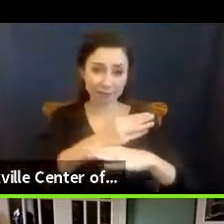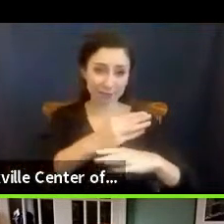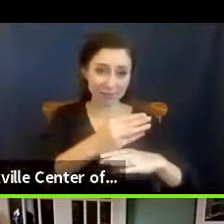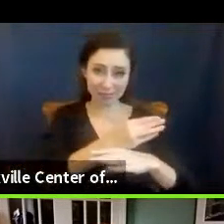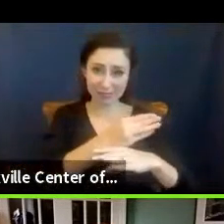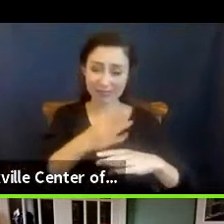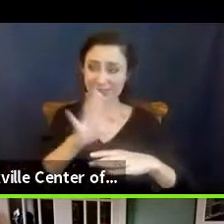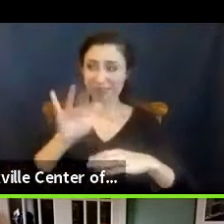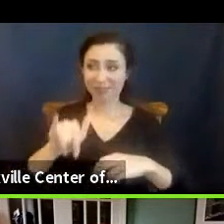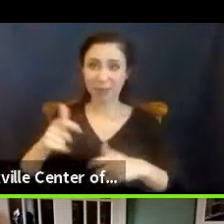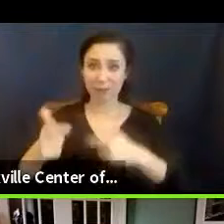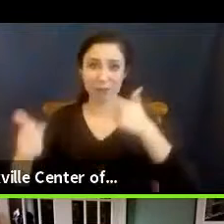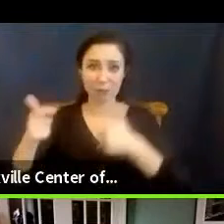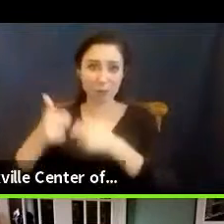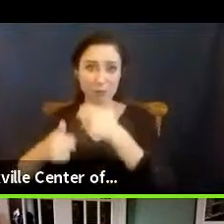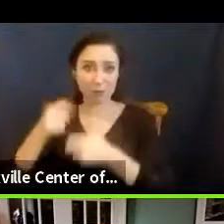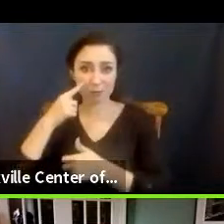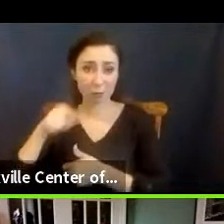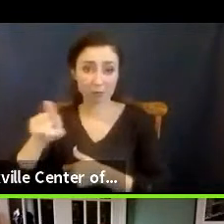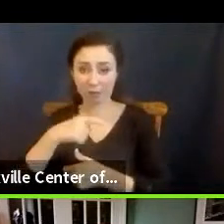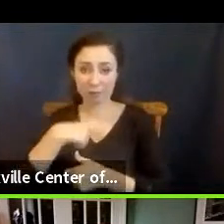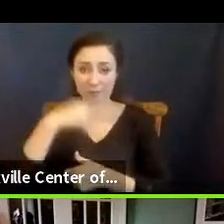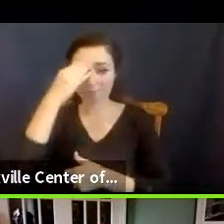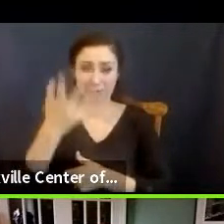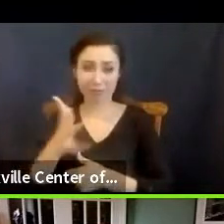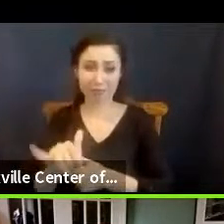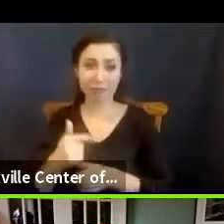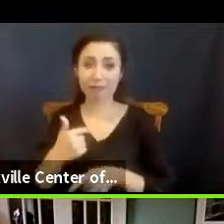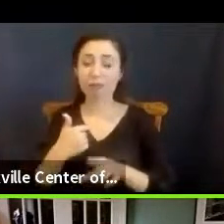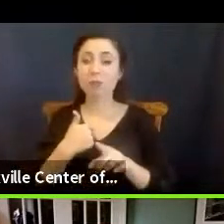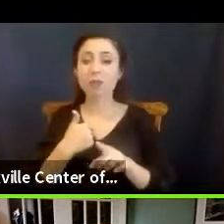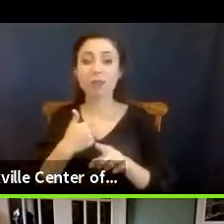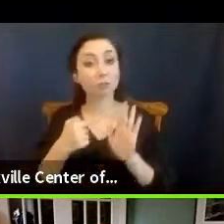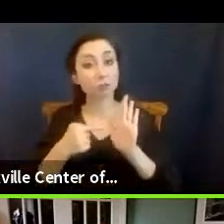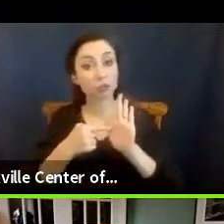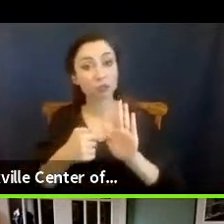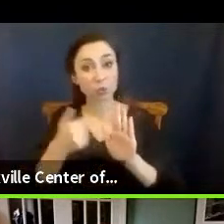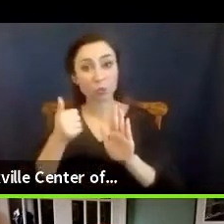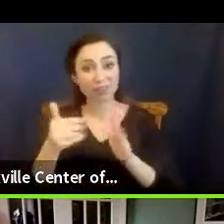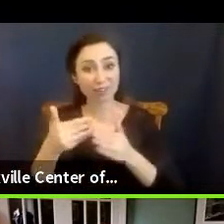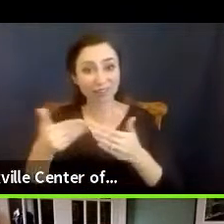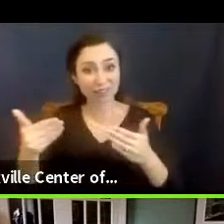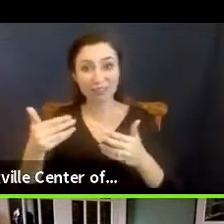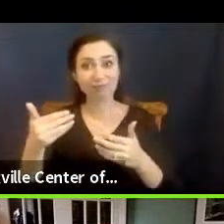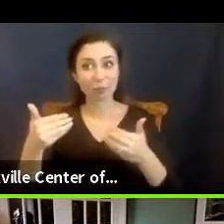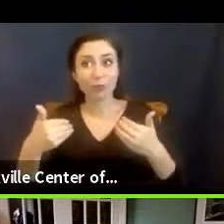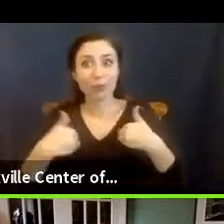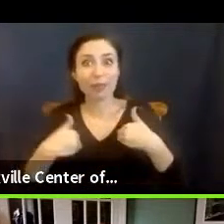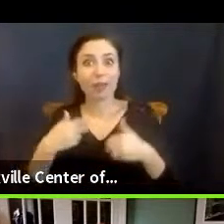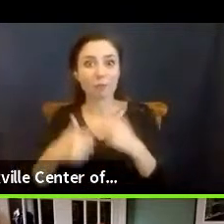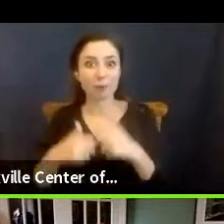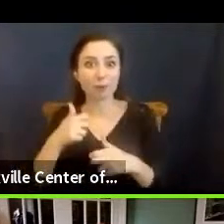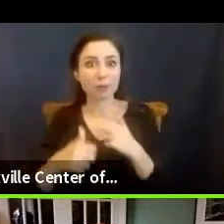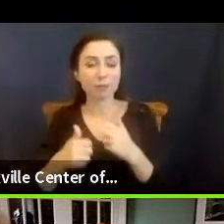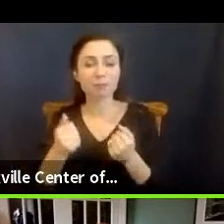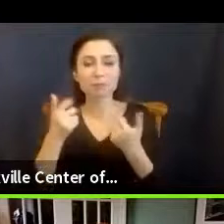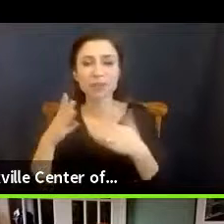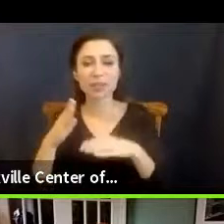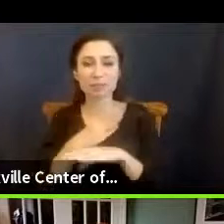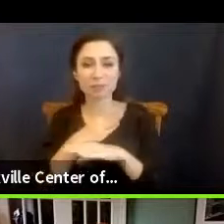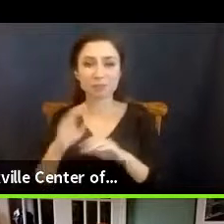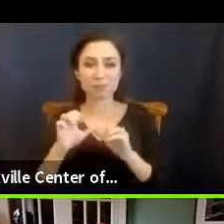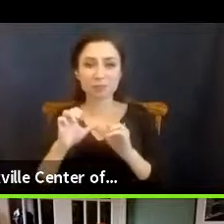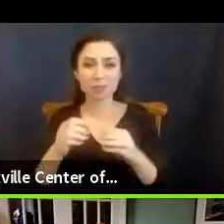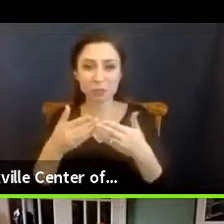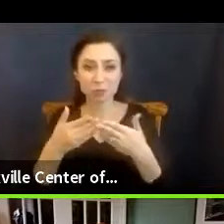issue for them. So I just throw that out. But do we have anything that shows we are having an issue? Because a lot of these businesses have remained open even though we